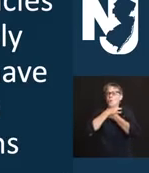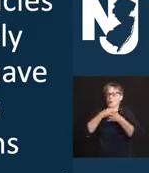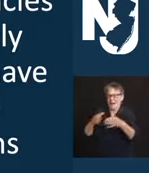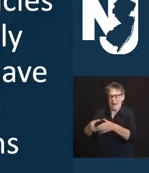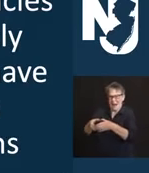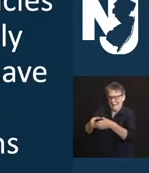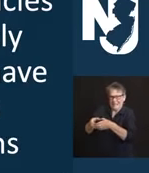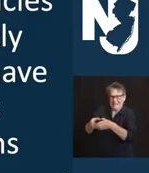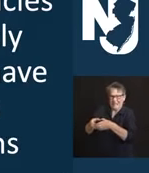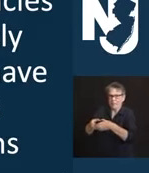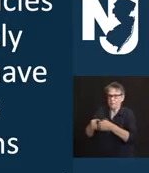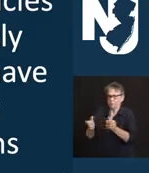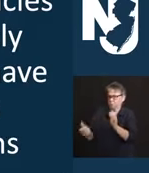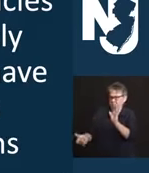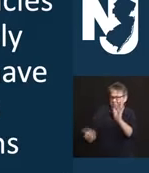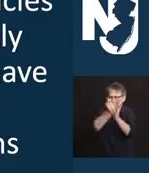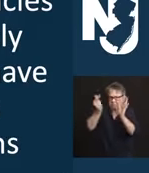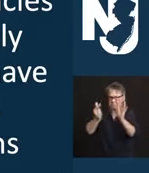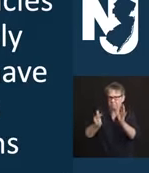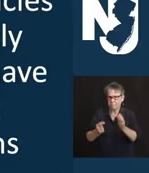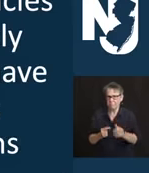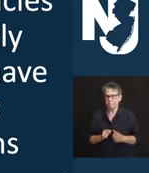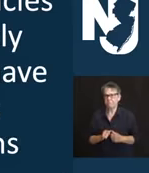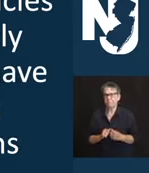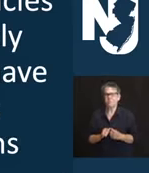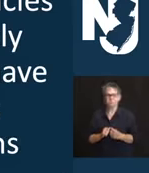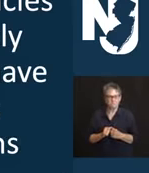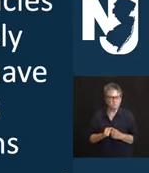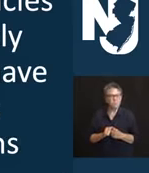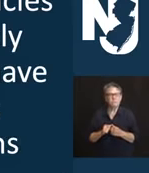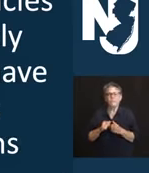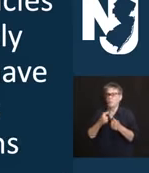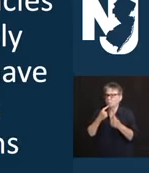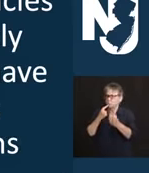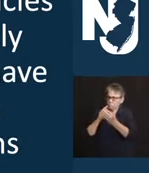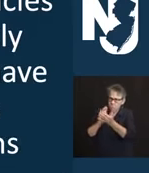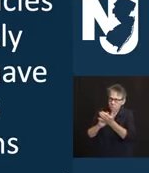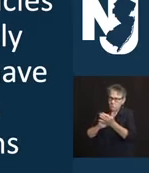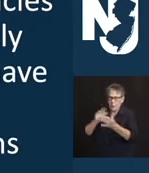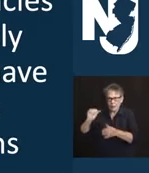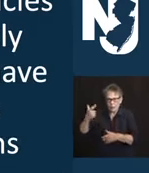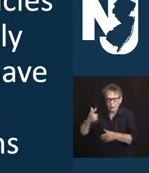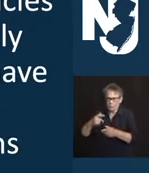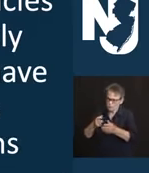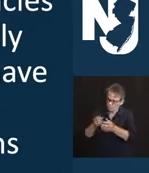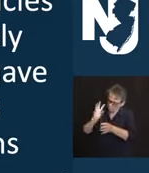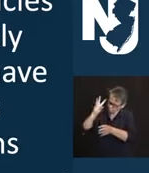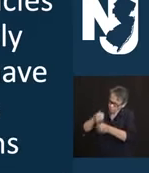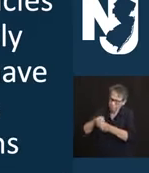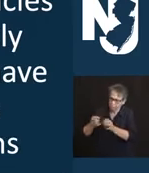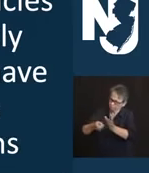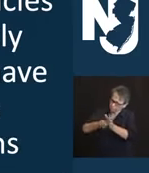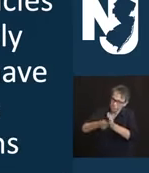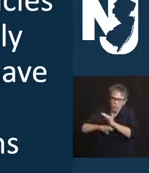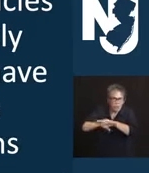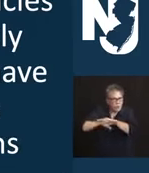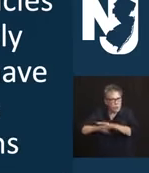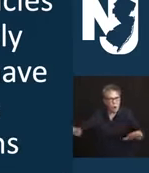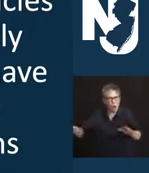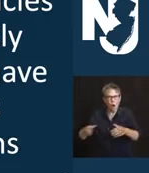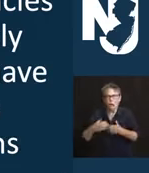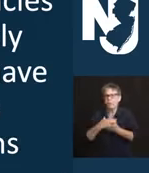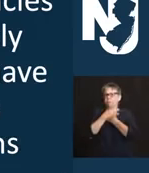And to be sure, New Jersey is leading the way for our nation in bridging the long-standing gaps that have separated law enforcement and